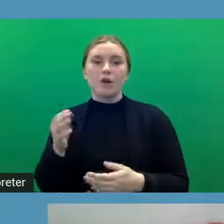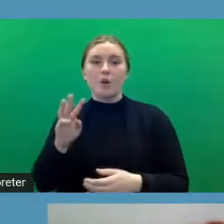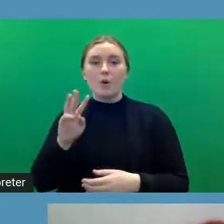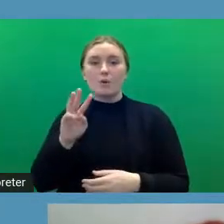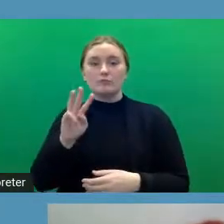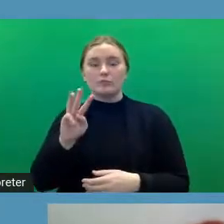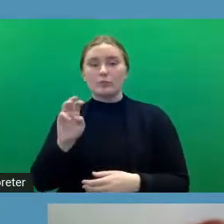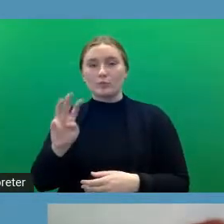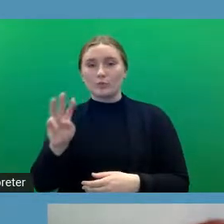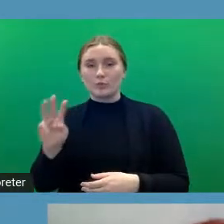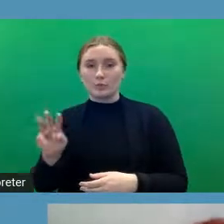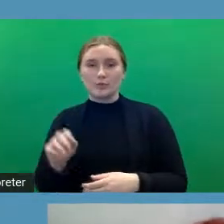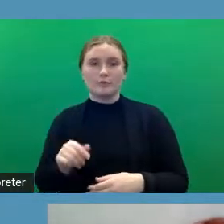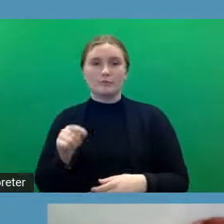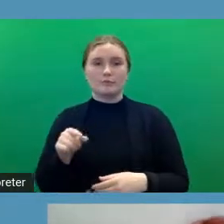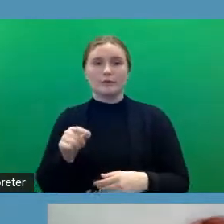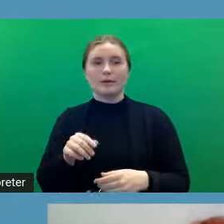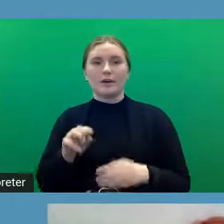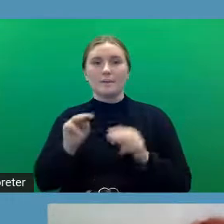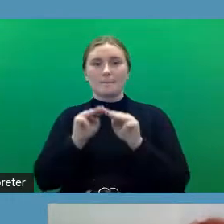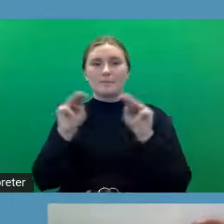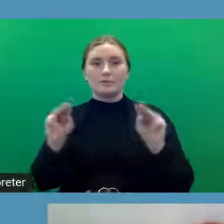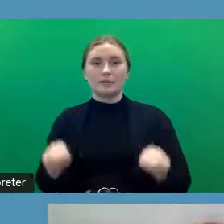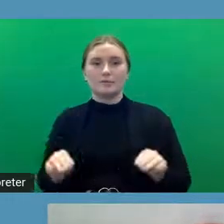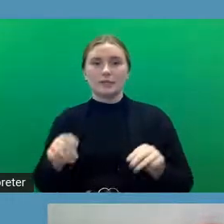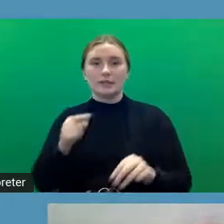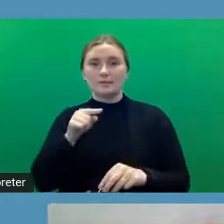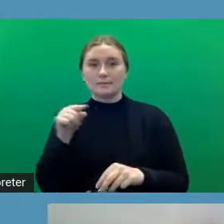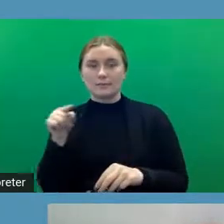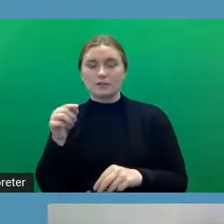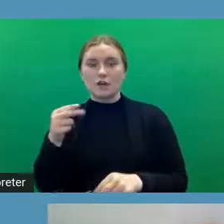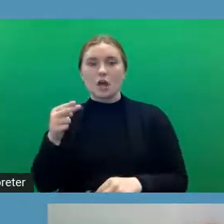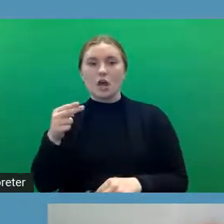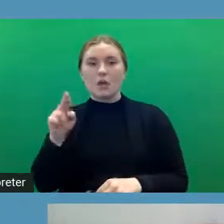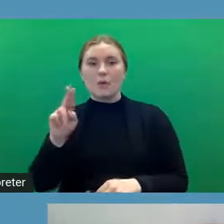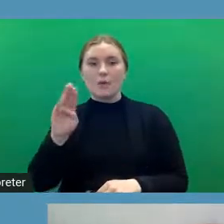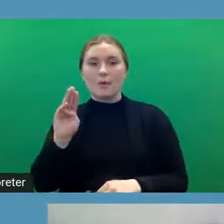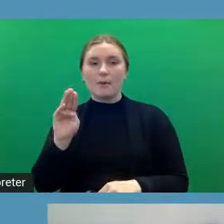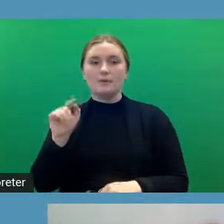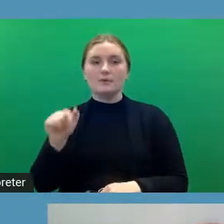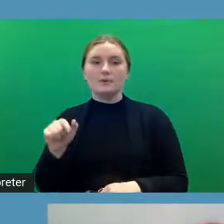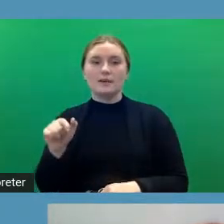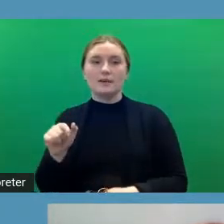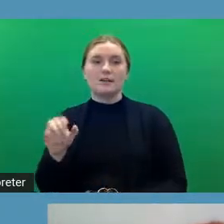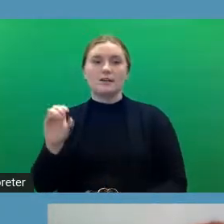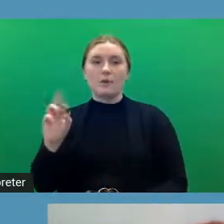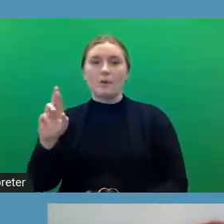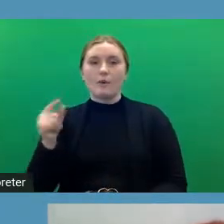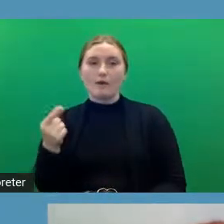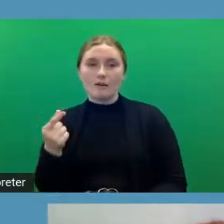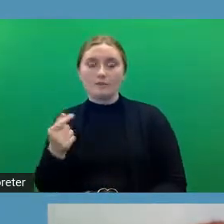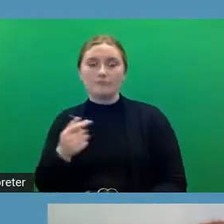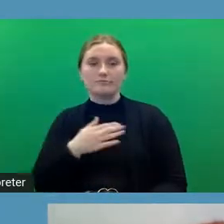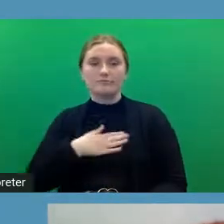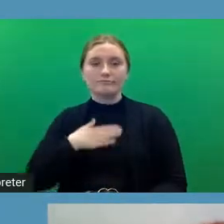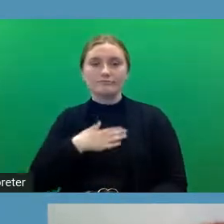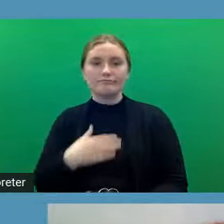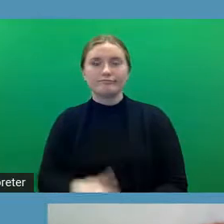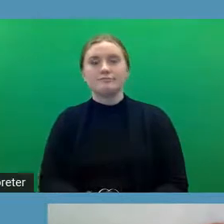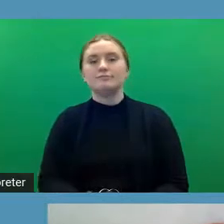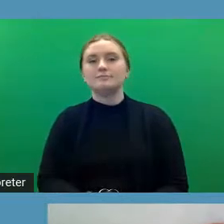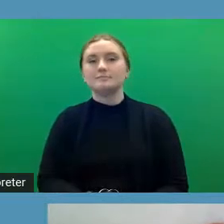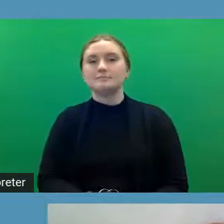ask any of your questions, because there were probably four or five that we couldn't get to. So we can put those back in the